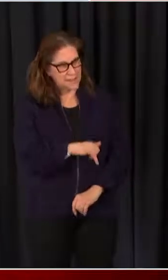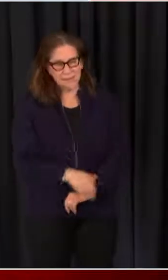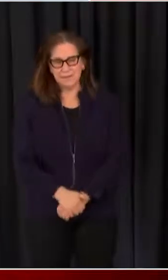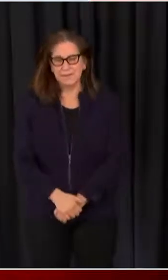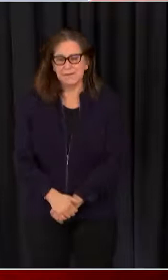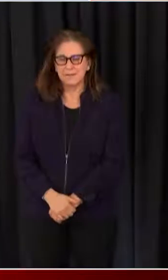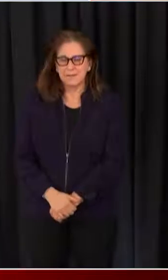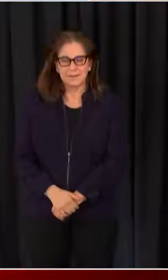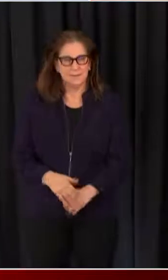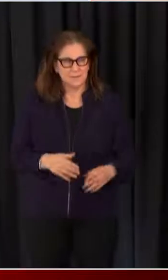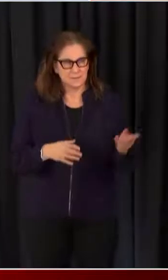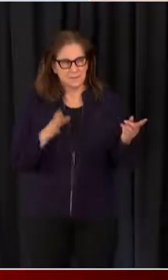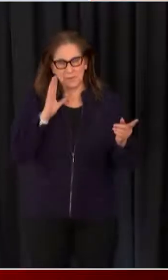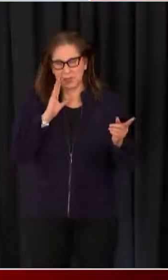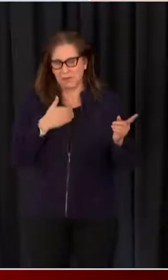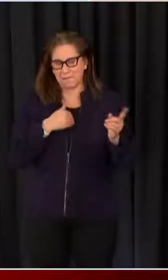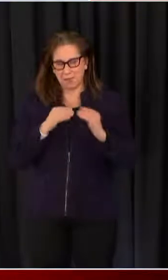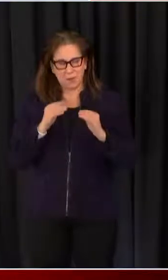along. And